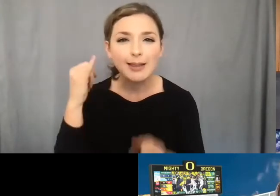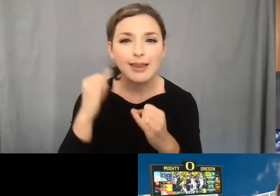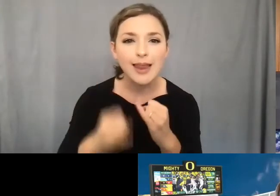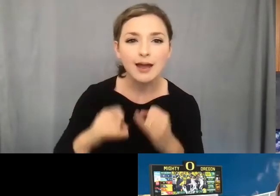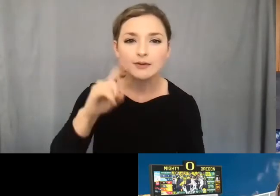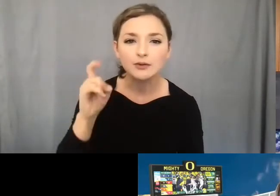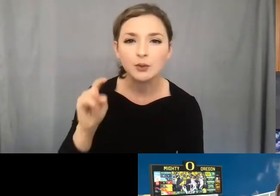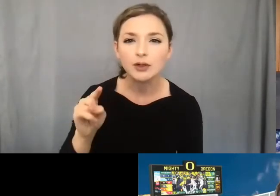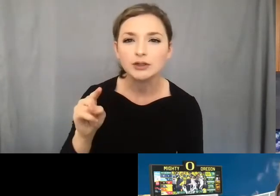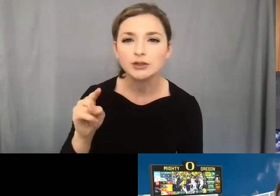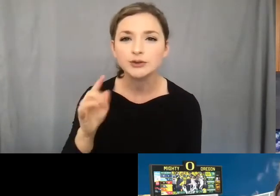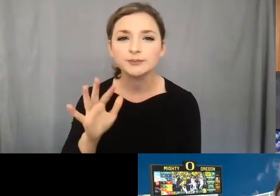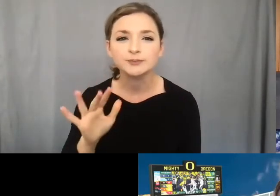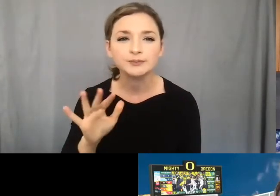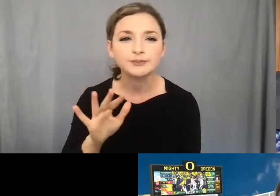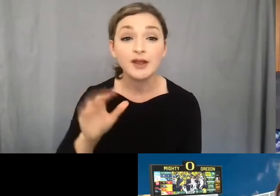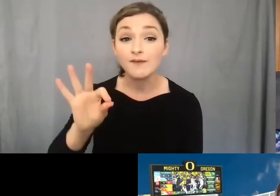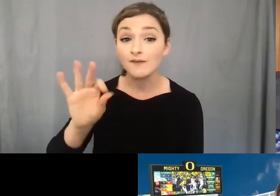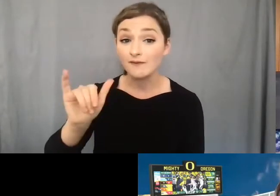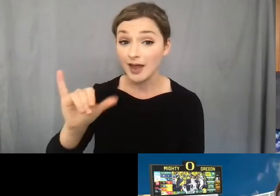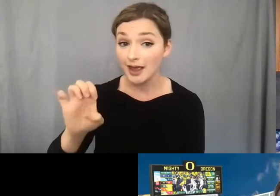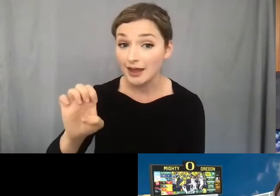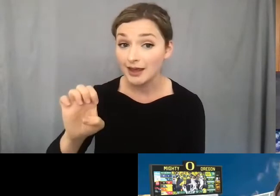question. Let's see, Faye.